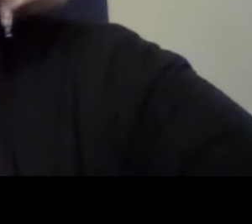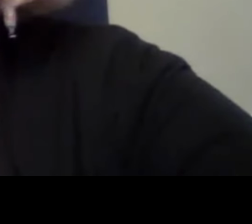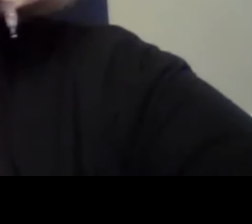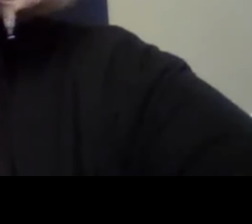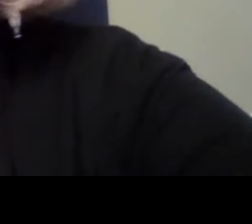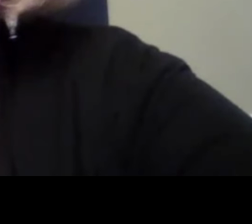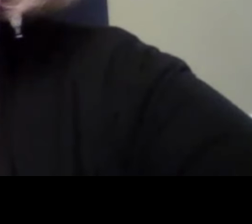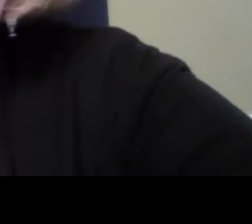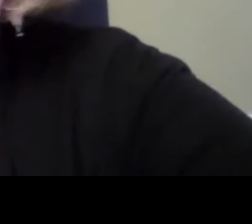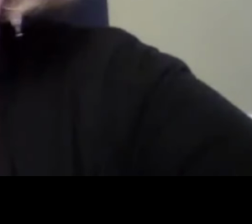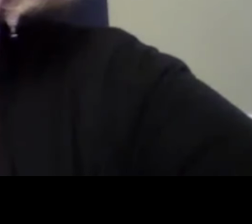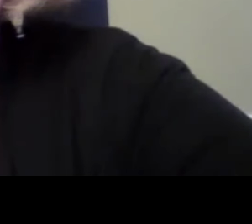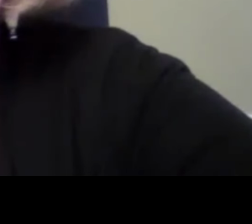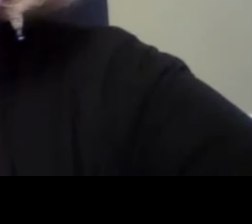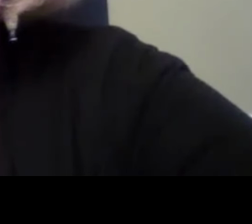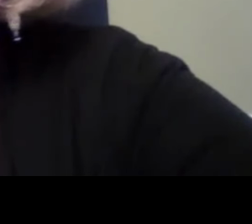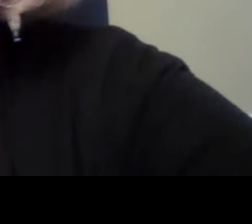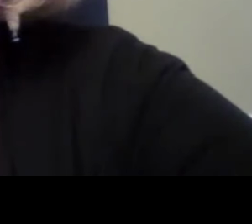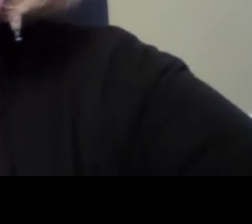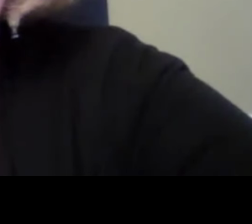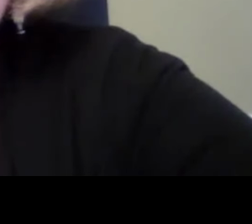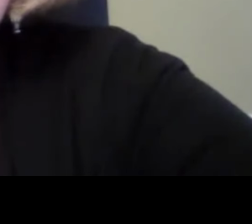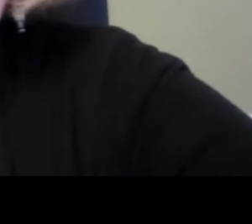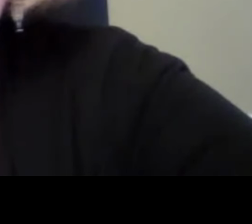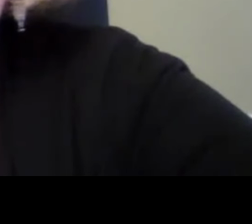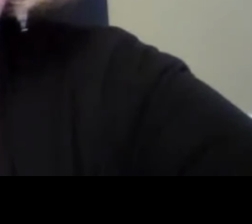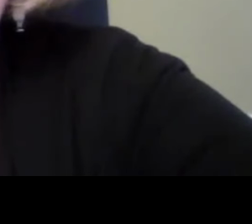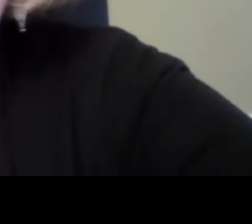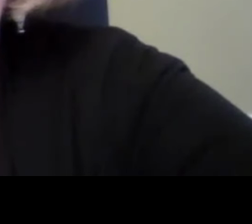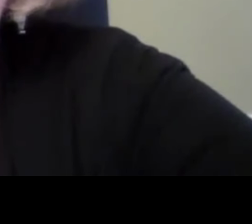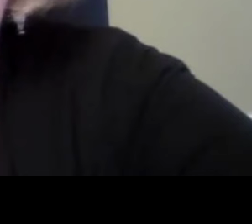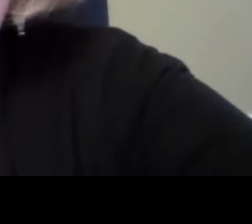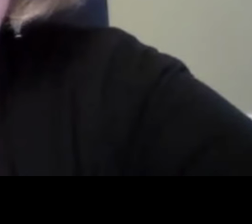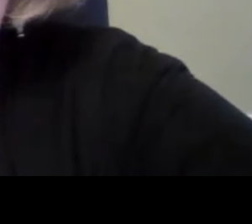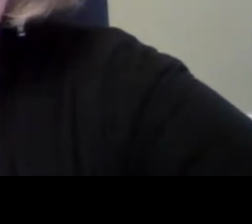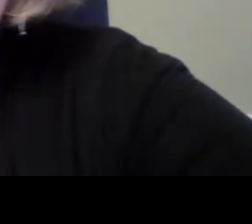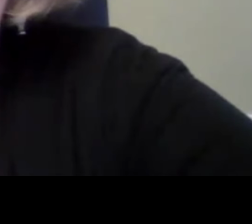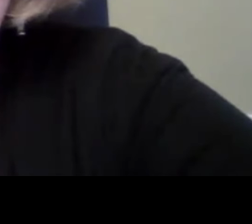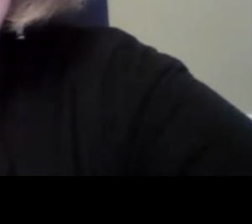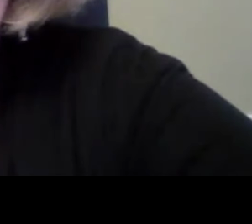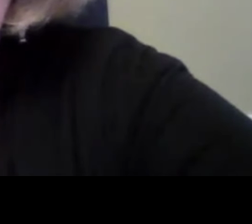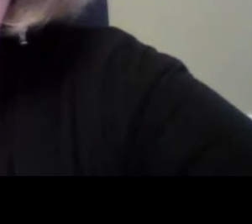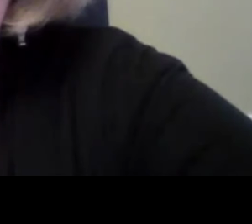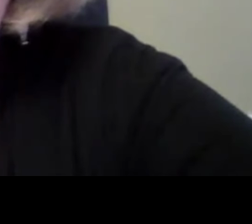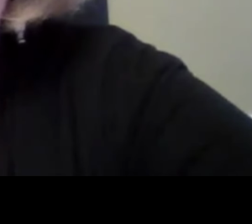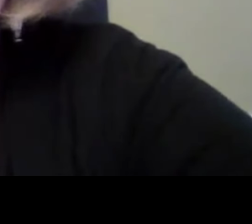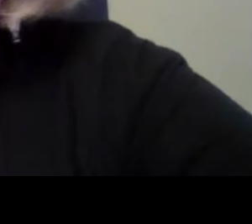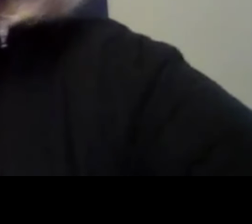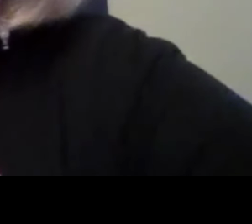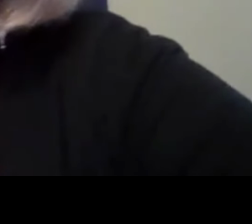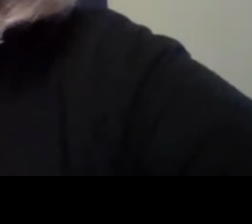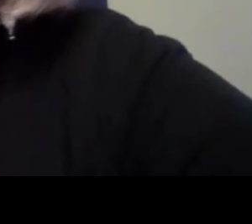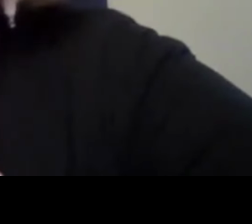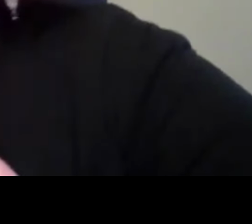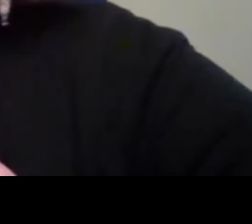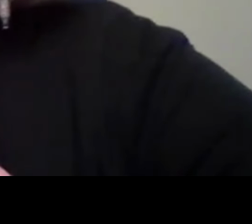and disabled woman while incarcerated. Dr. Guthman is a well-known and well-respected expert in the field and a